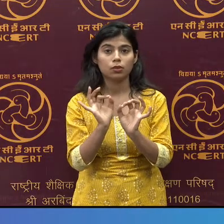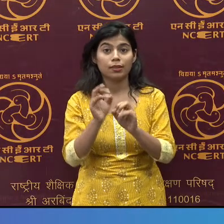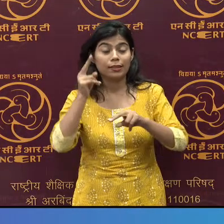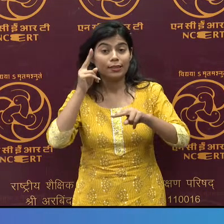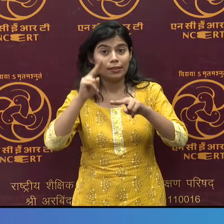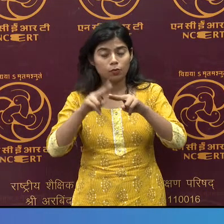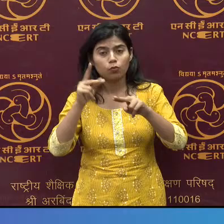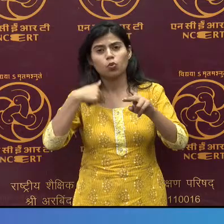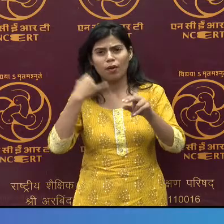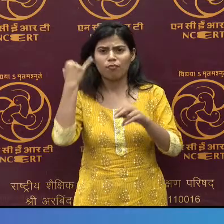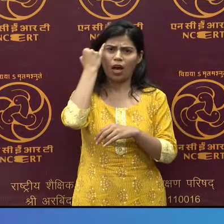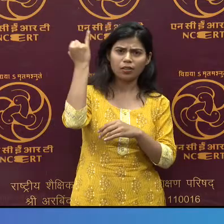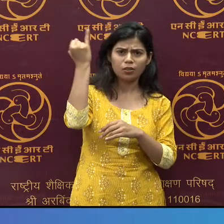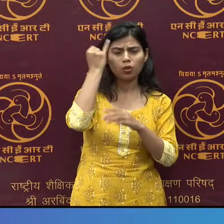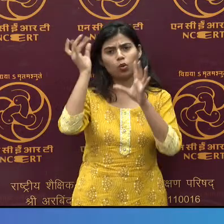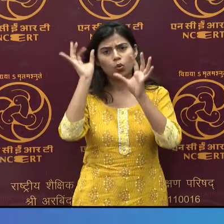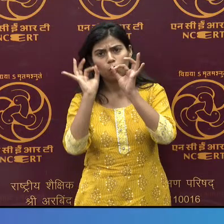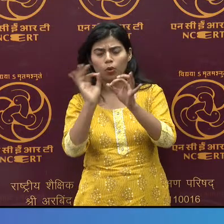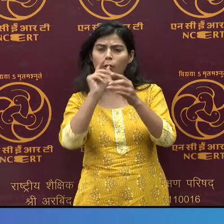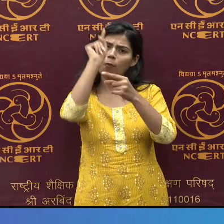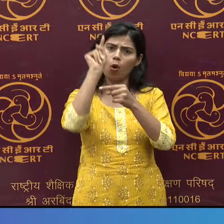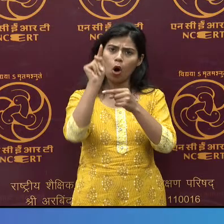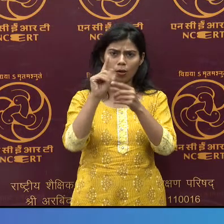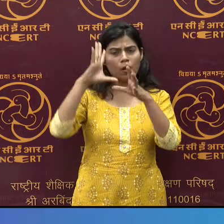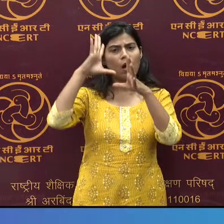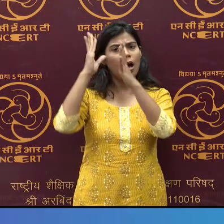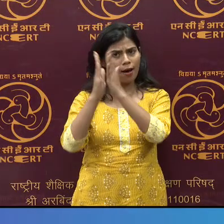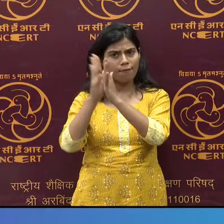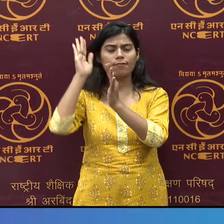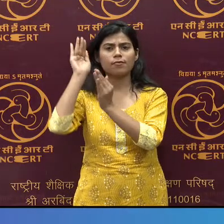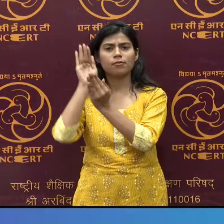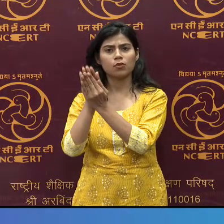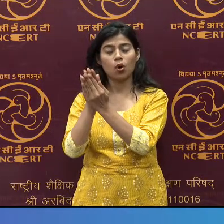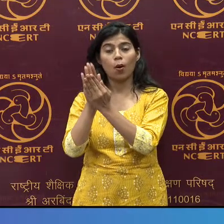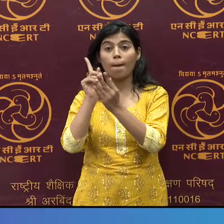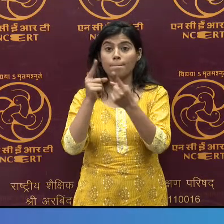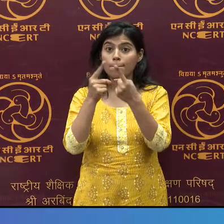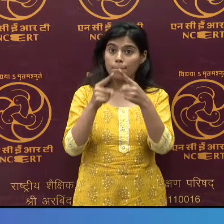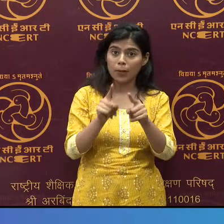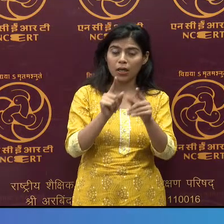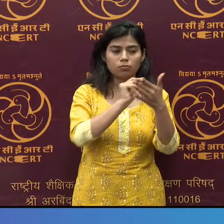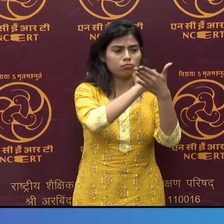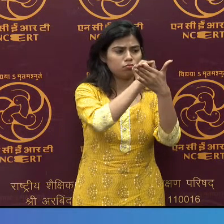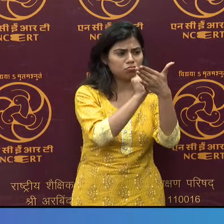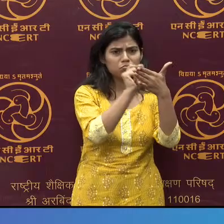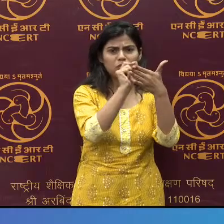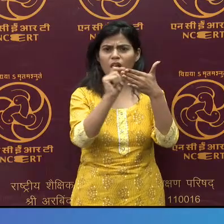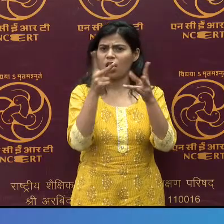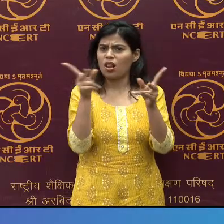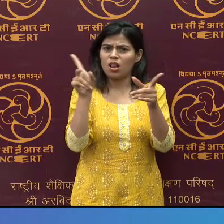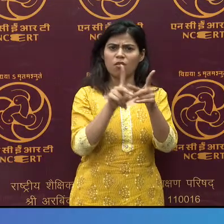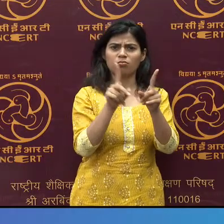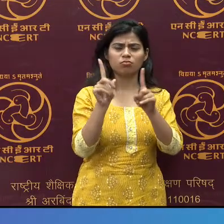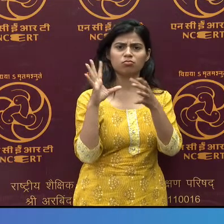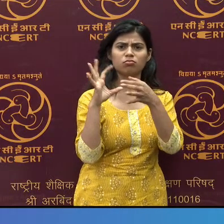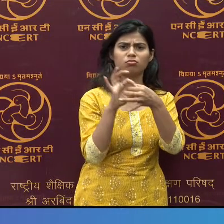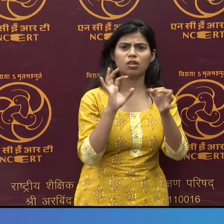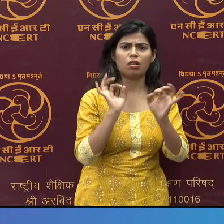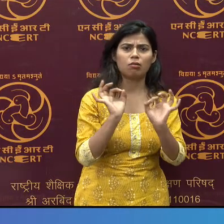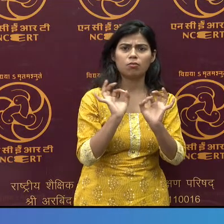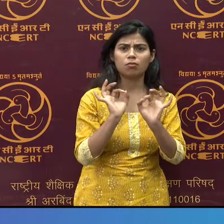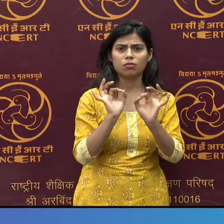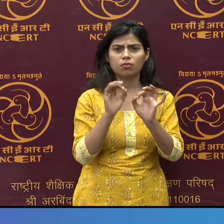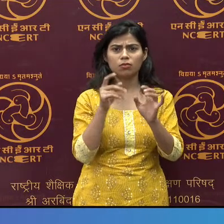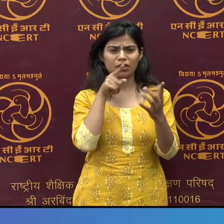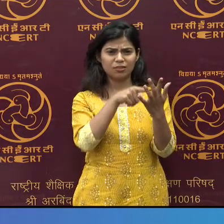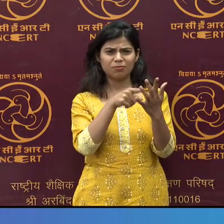have a lot of ideas, a lot of points, but if not written or pieced together, it will look like as